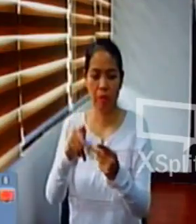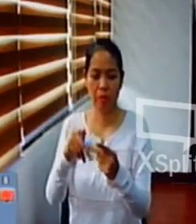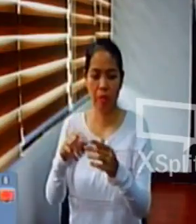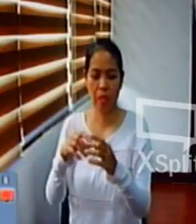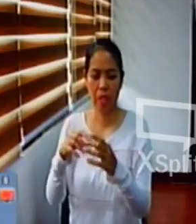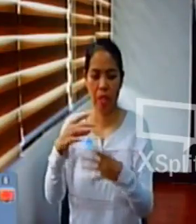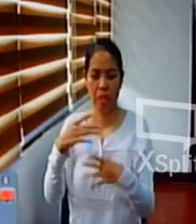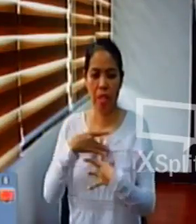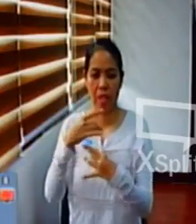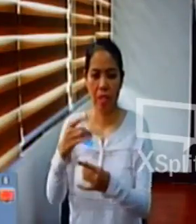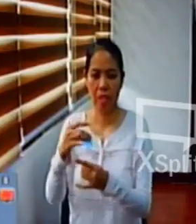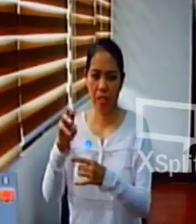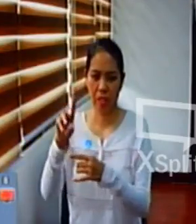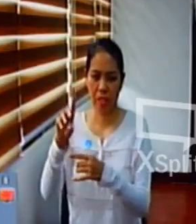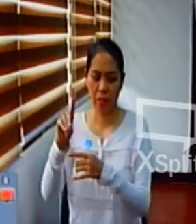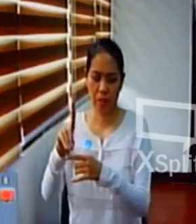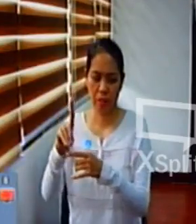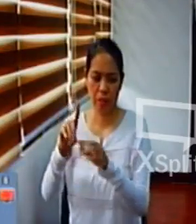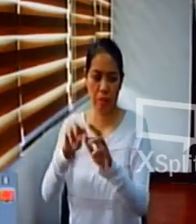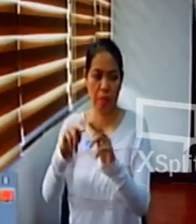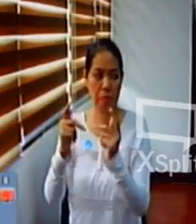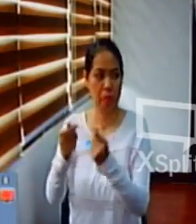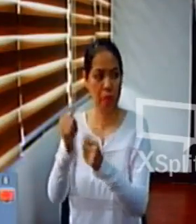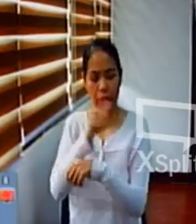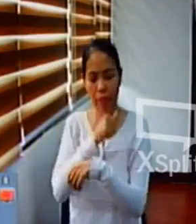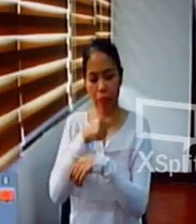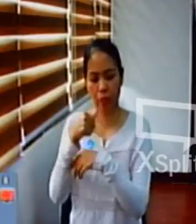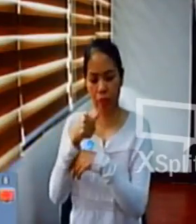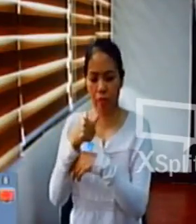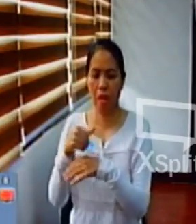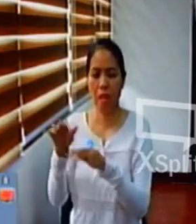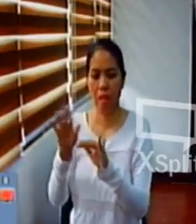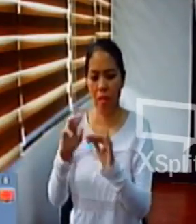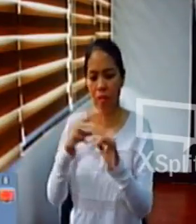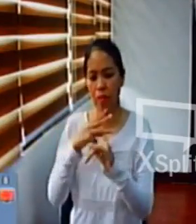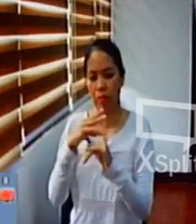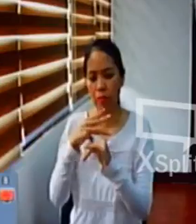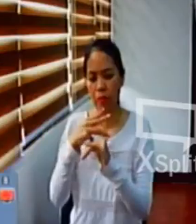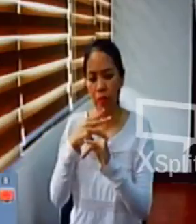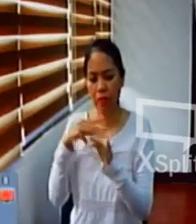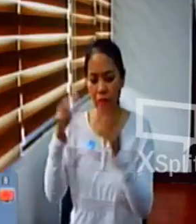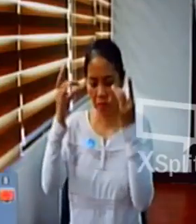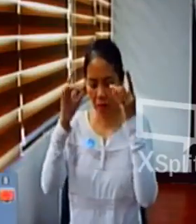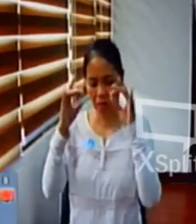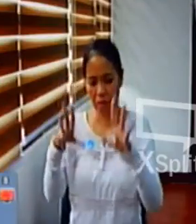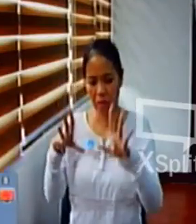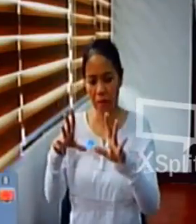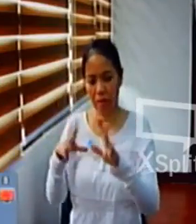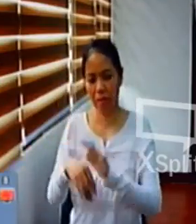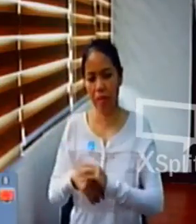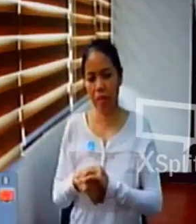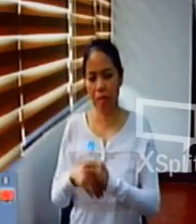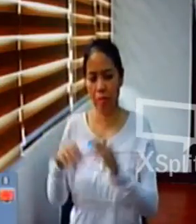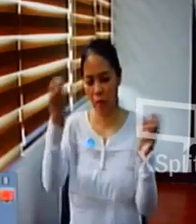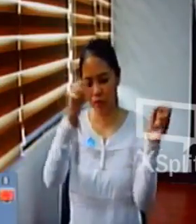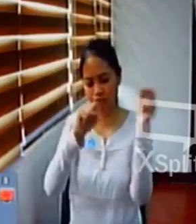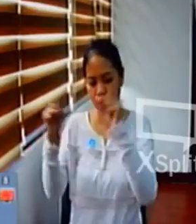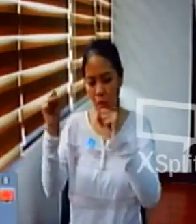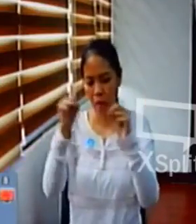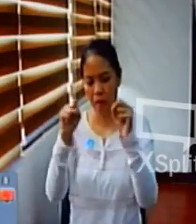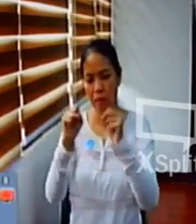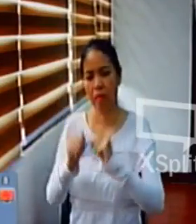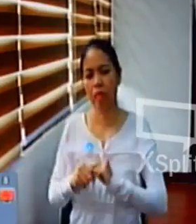Agriculture. So like water hazards, storm surge, ito yung ano eh. You will see there, if you go